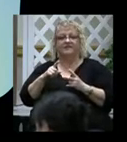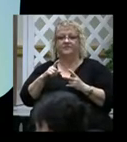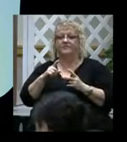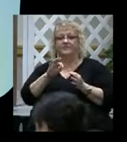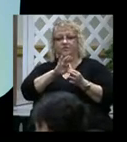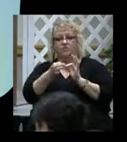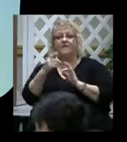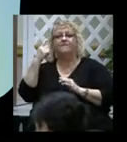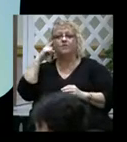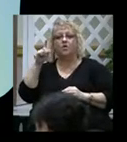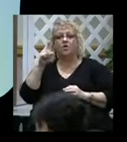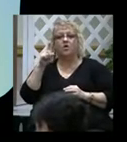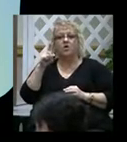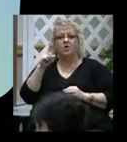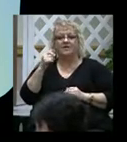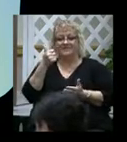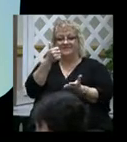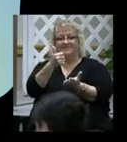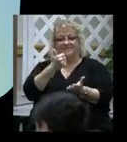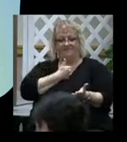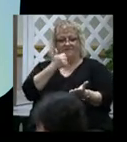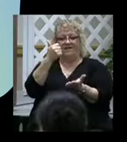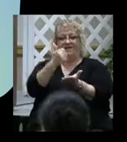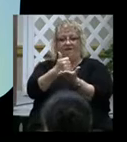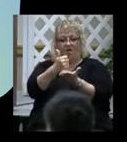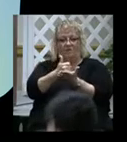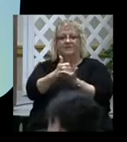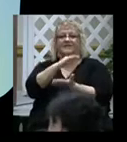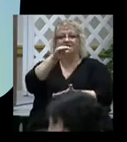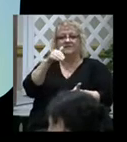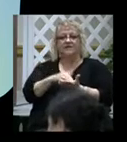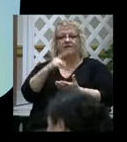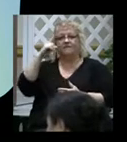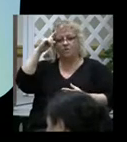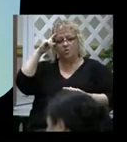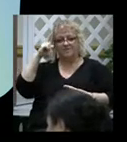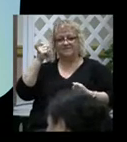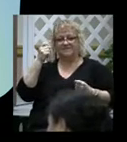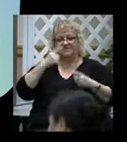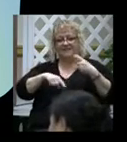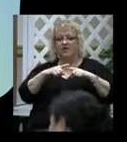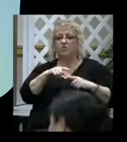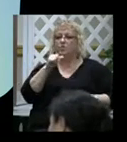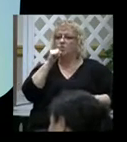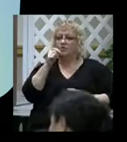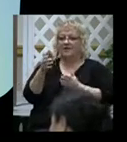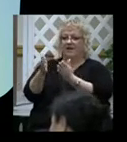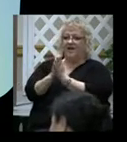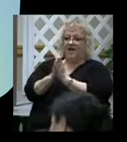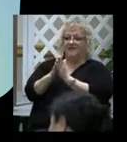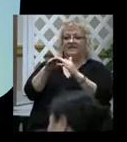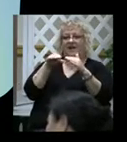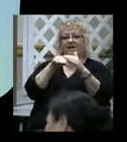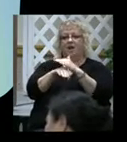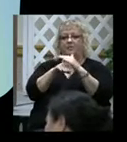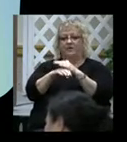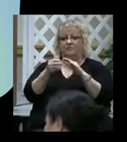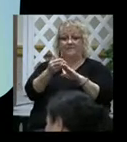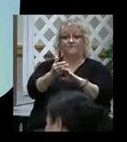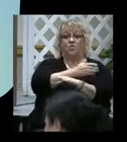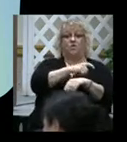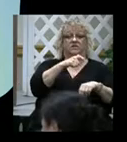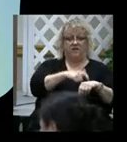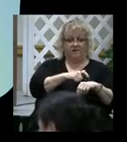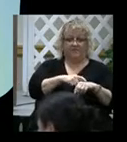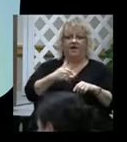interpreting for a self-help center at the Metro Court for sign language, for those who do not request accommodations ahead of time,